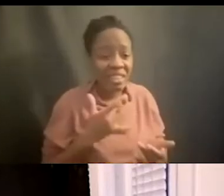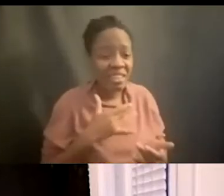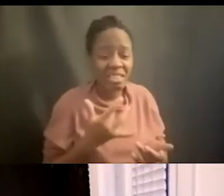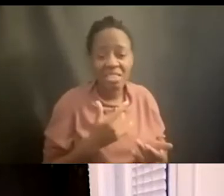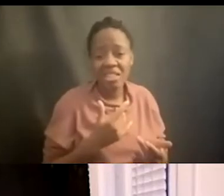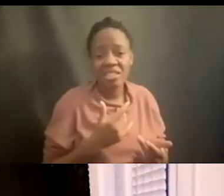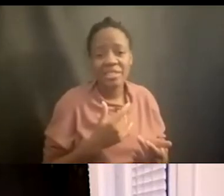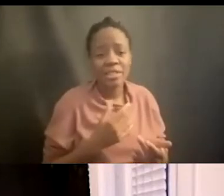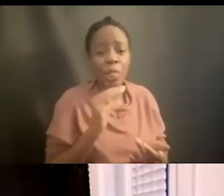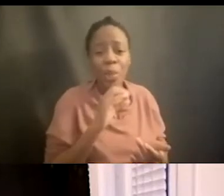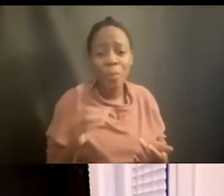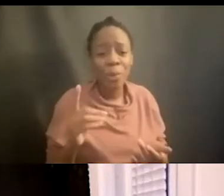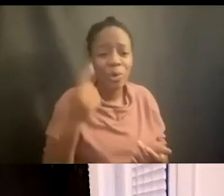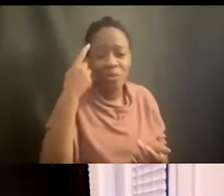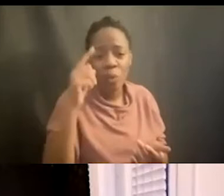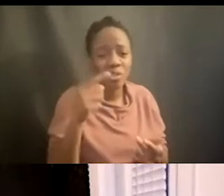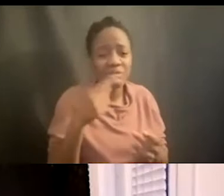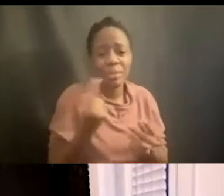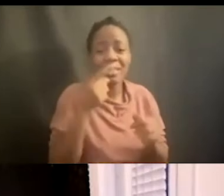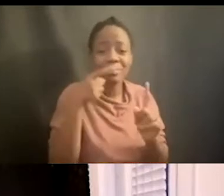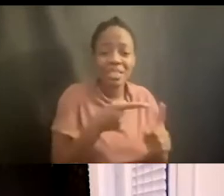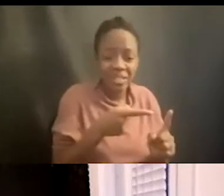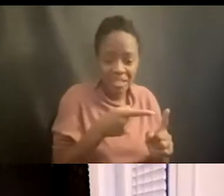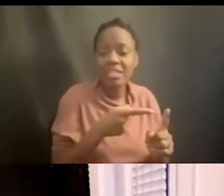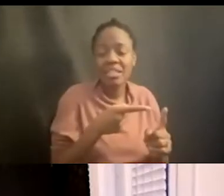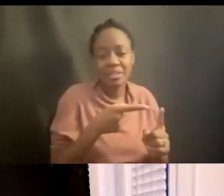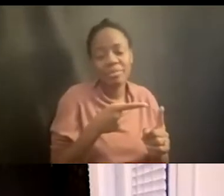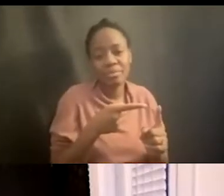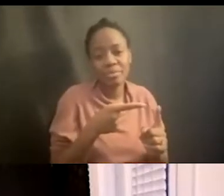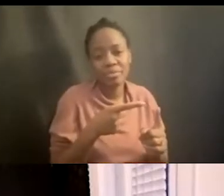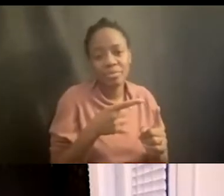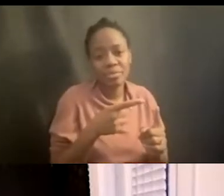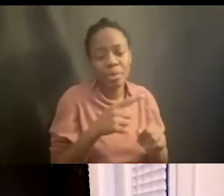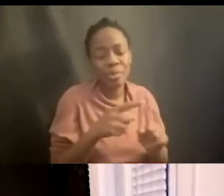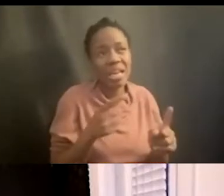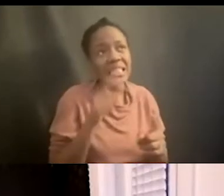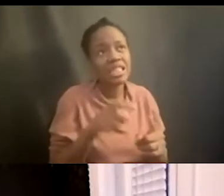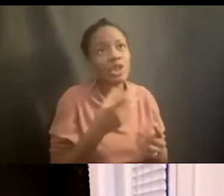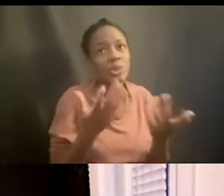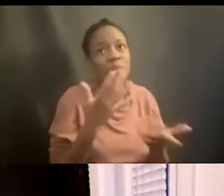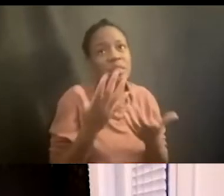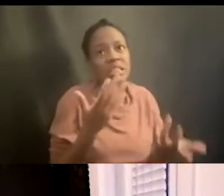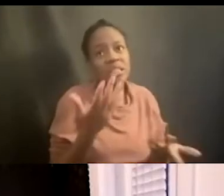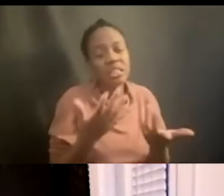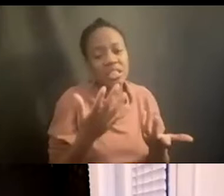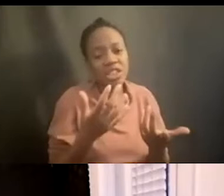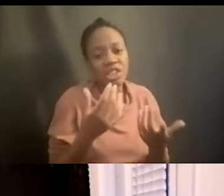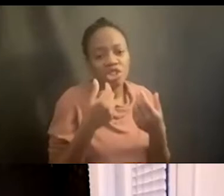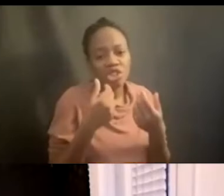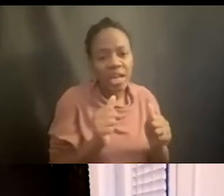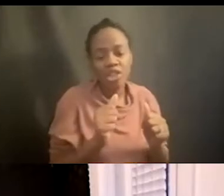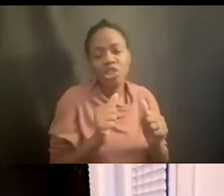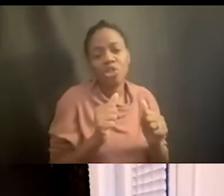I have to set that, like, what do you call it, that routine in